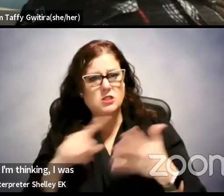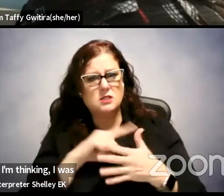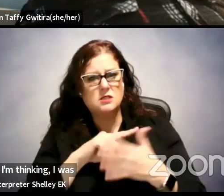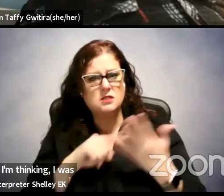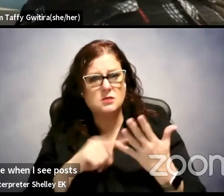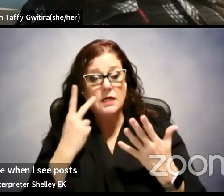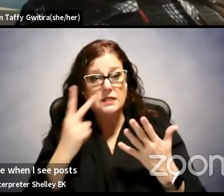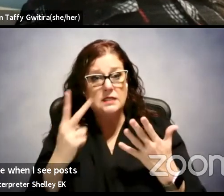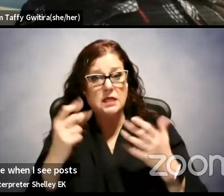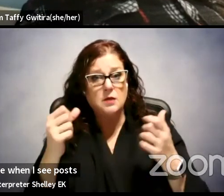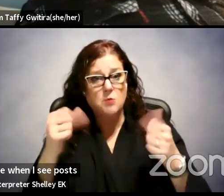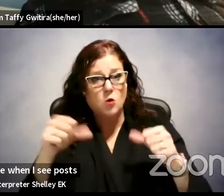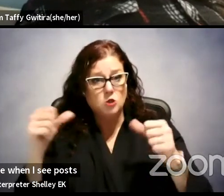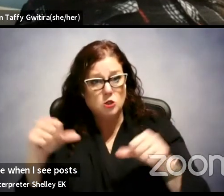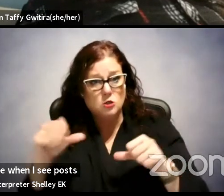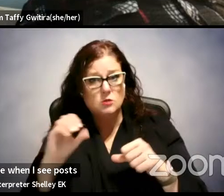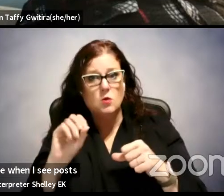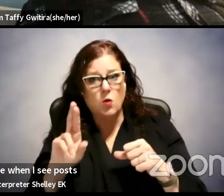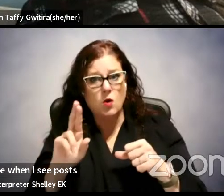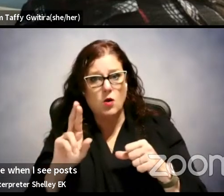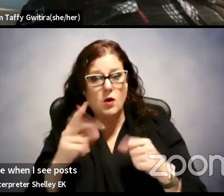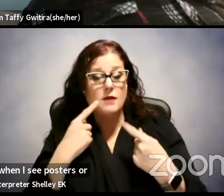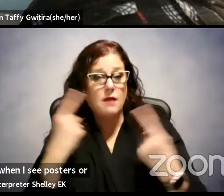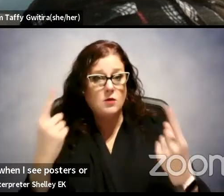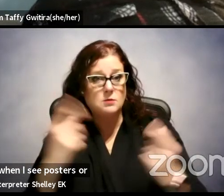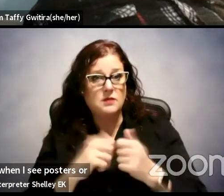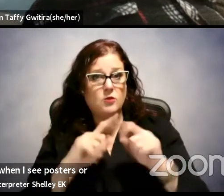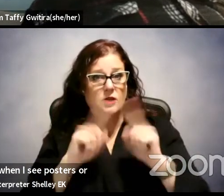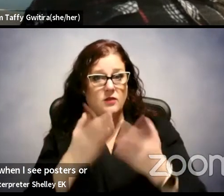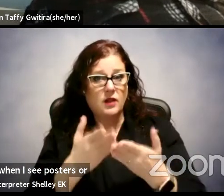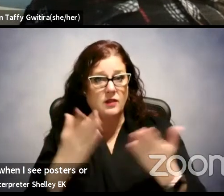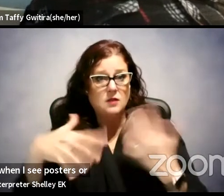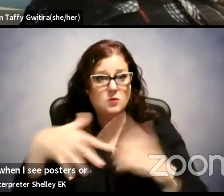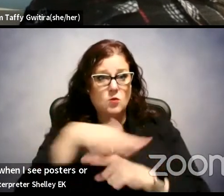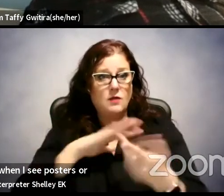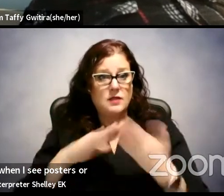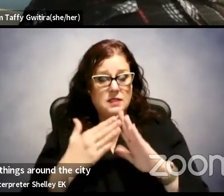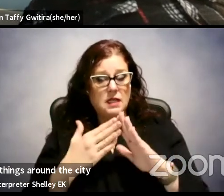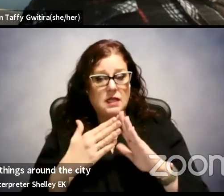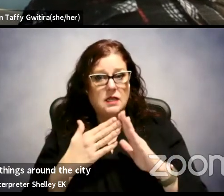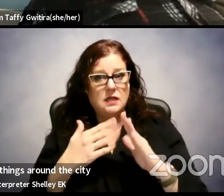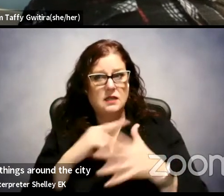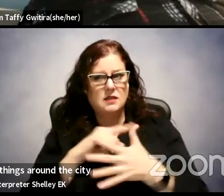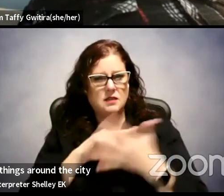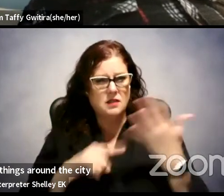see posters or like announcements for different things around the city, they're usually in a